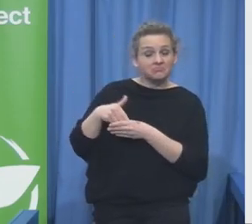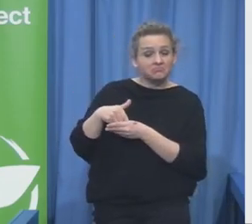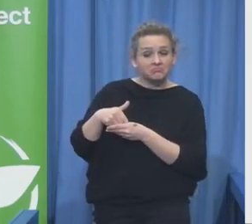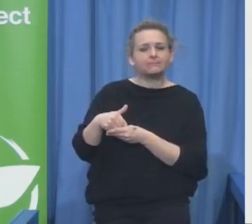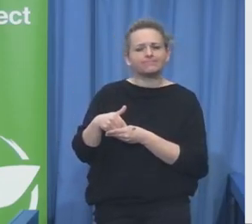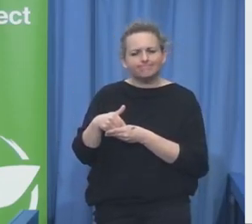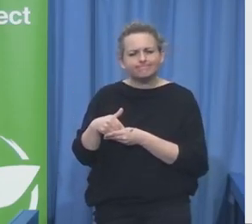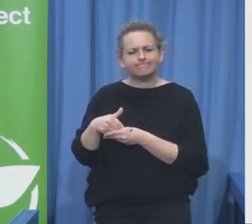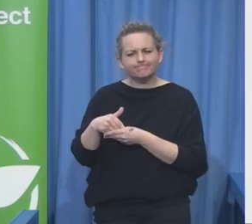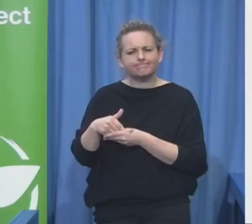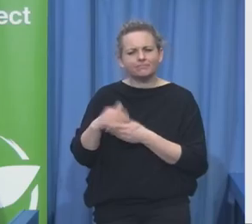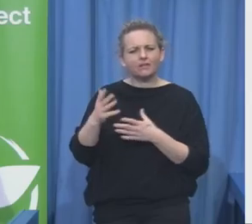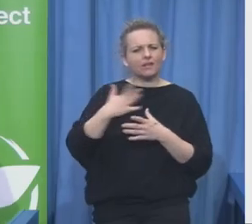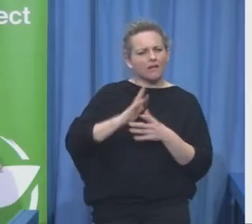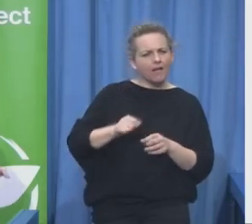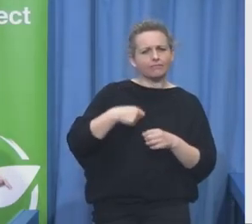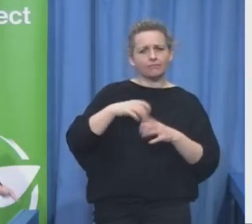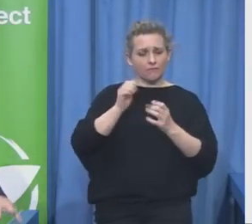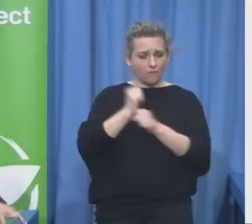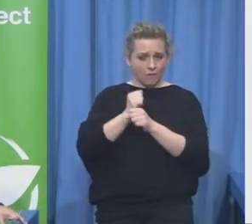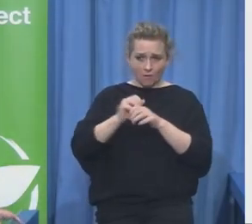welcome Nadine.